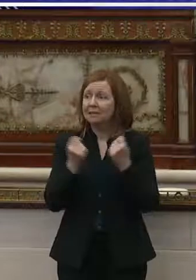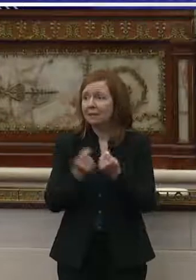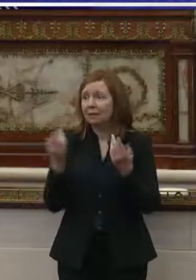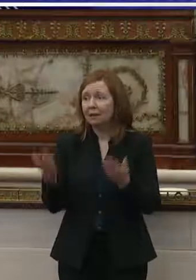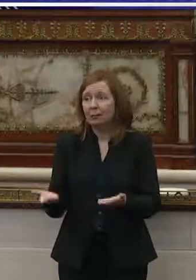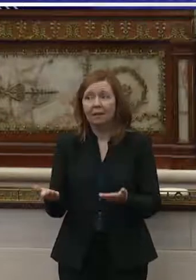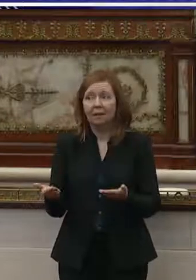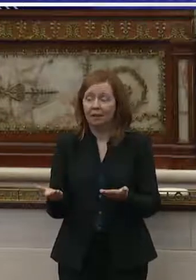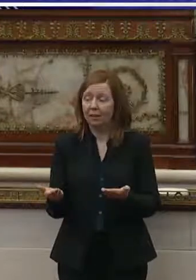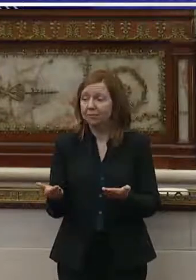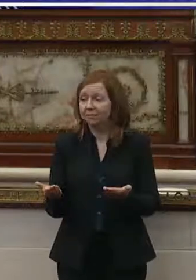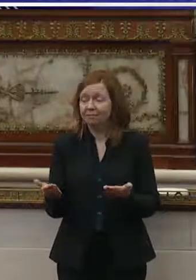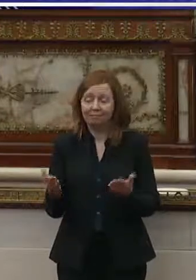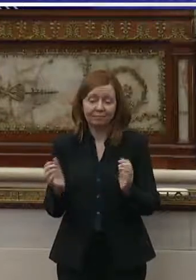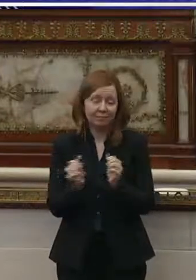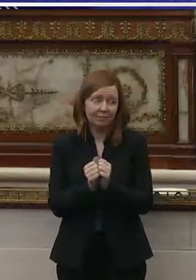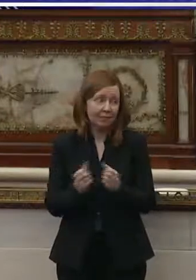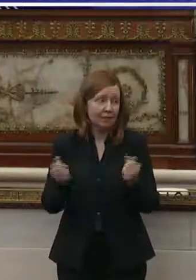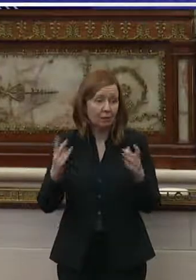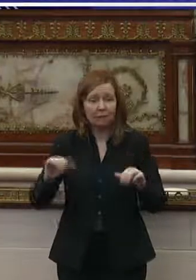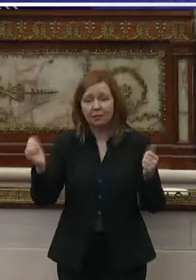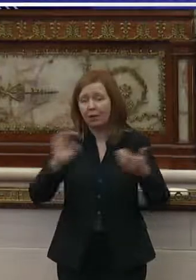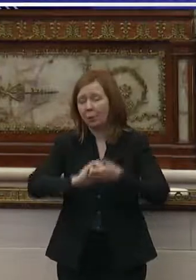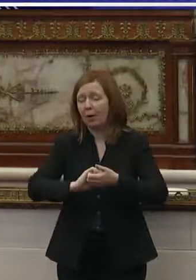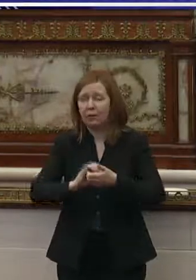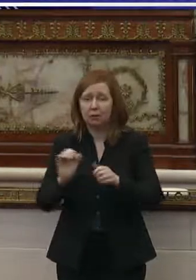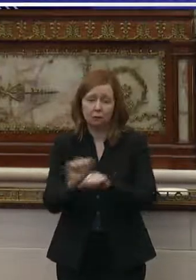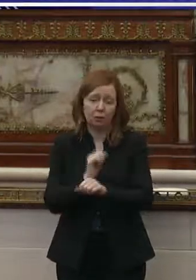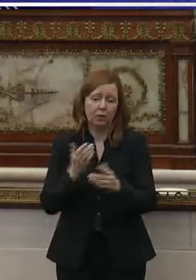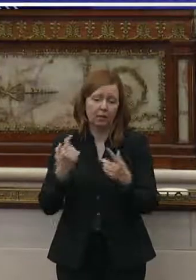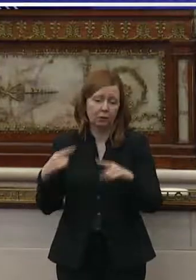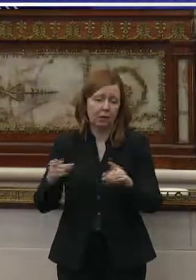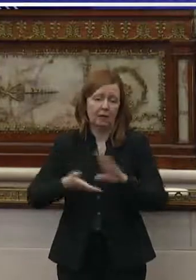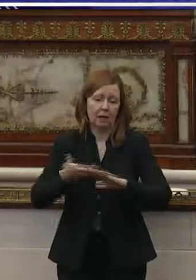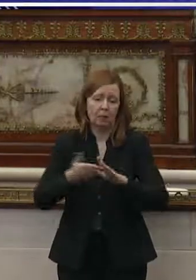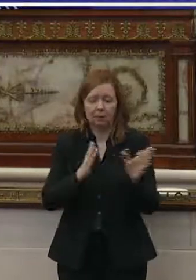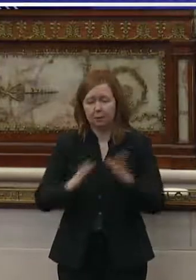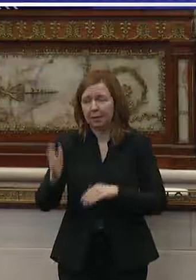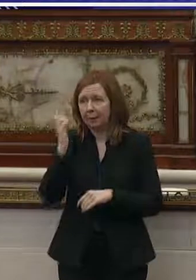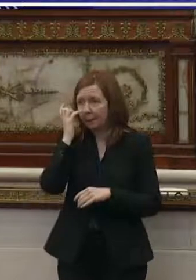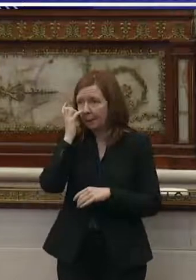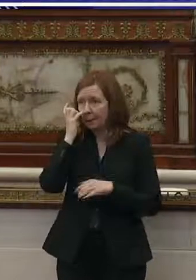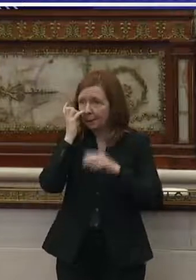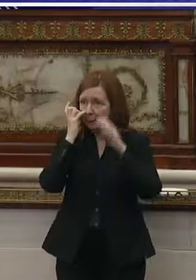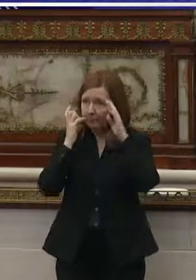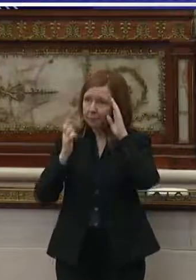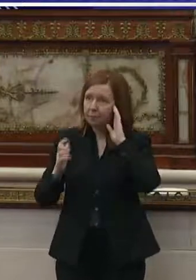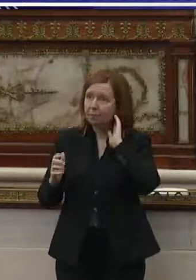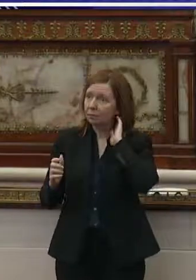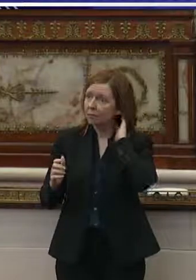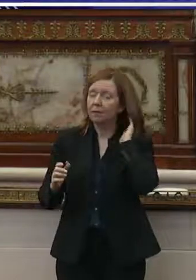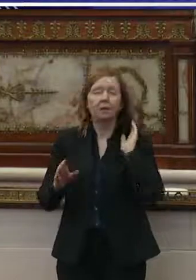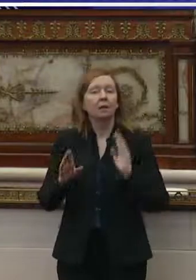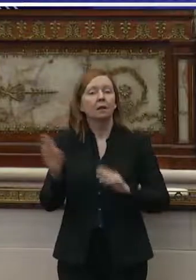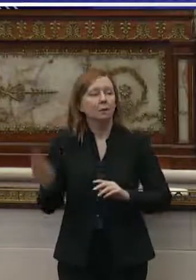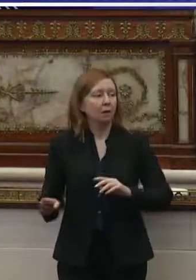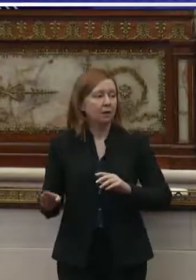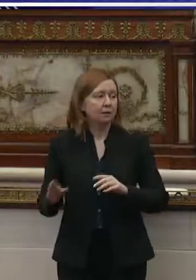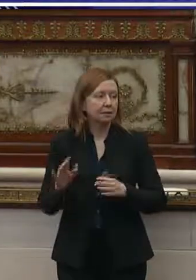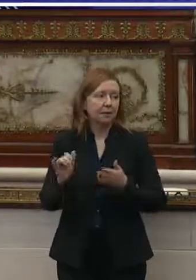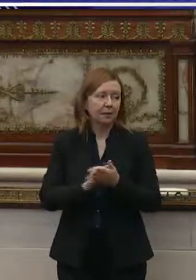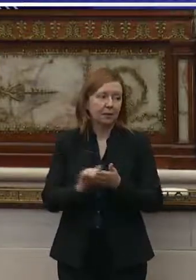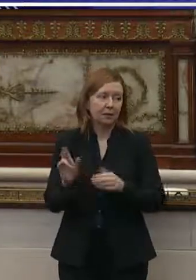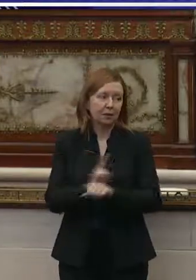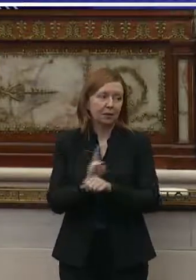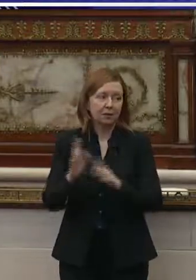facility along with a bunch of other partners working through the operational plan. And, Boston and New York are using stadiums, and